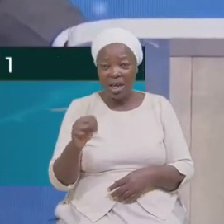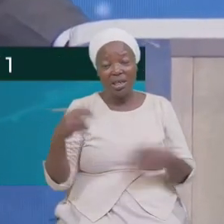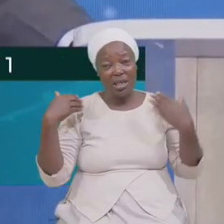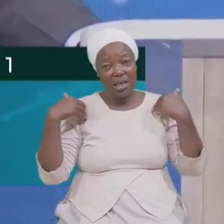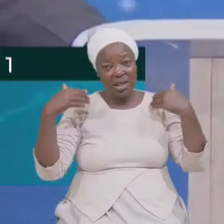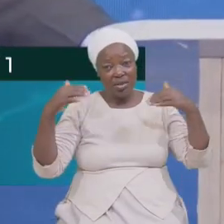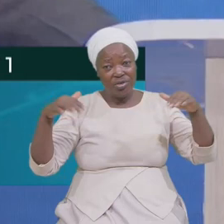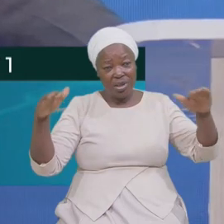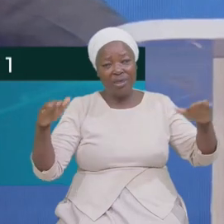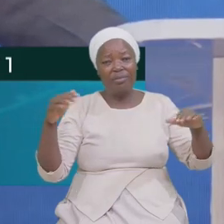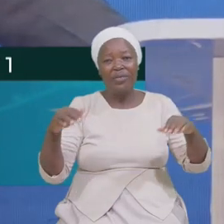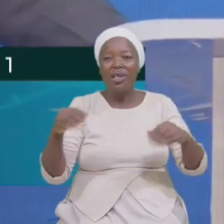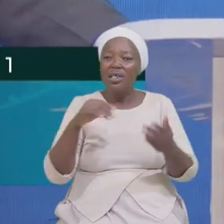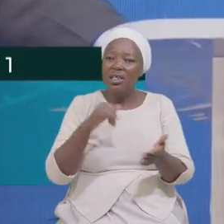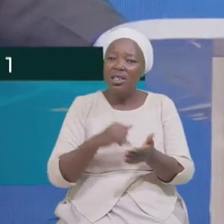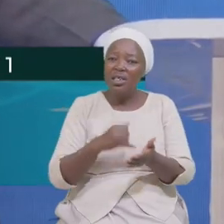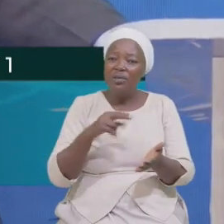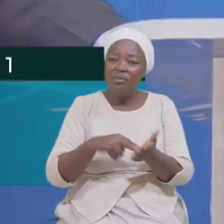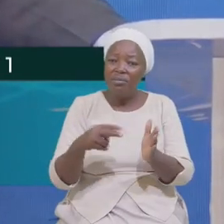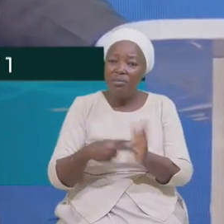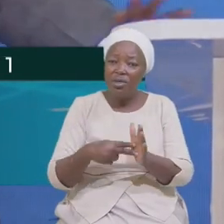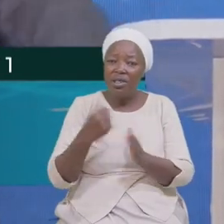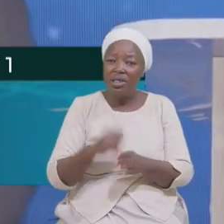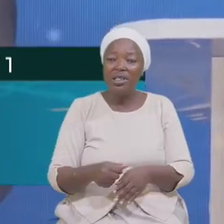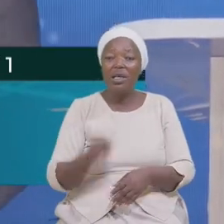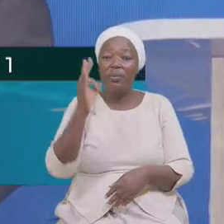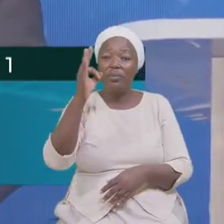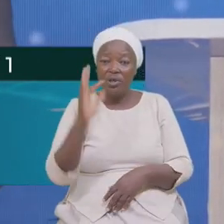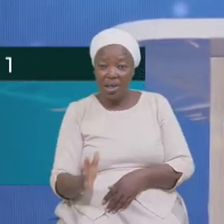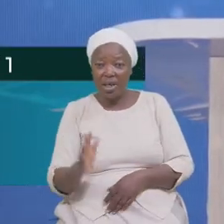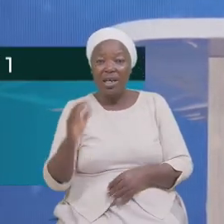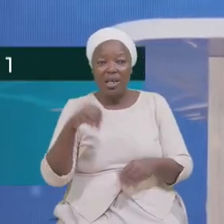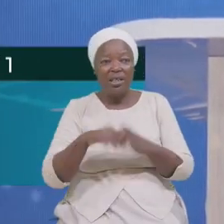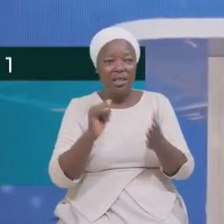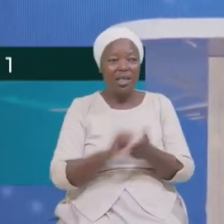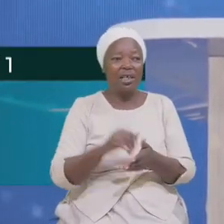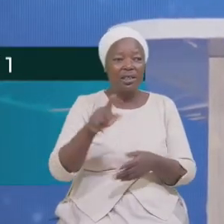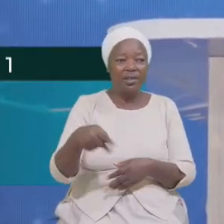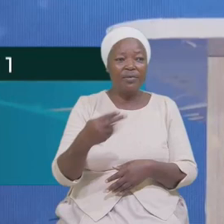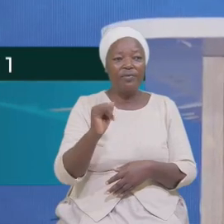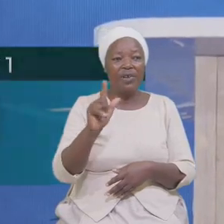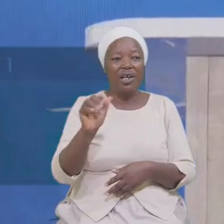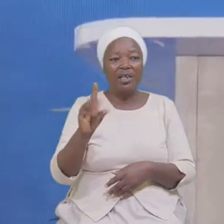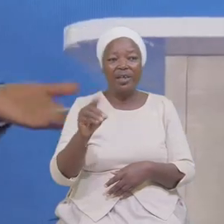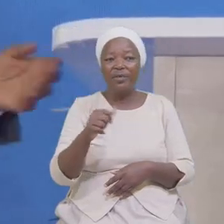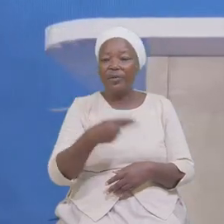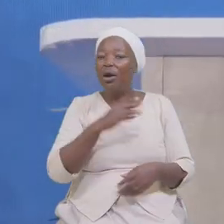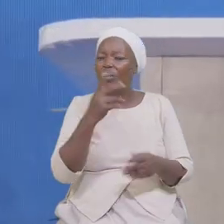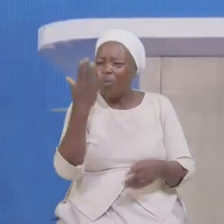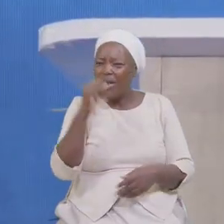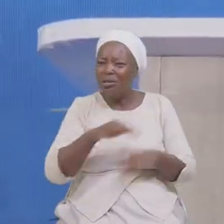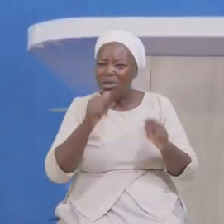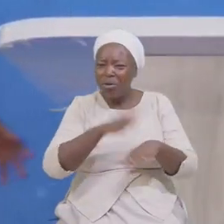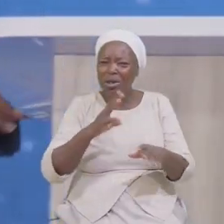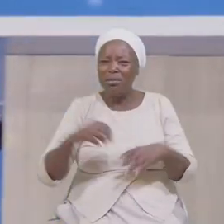the minister in Philadelphia. Why does he call him an angel? Because the minister, the preacher, the pastor,